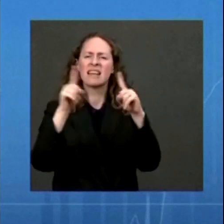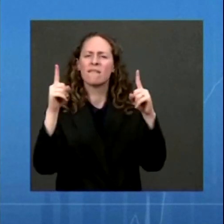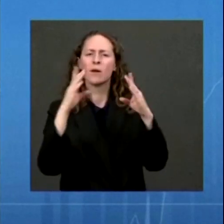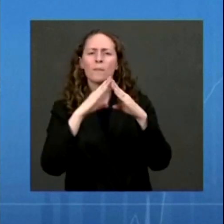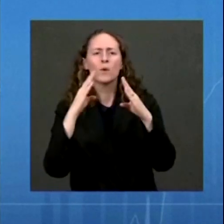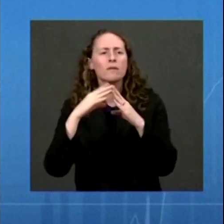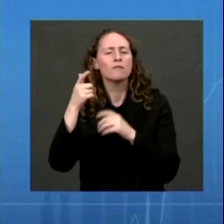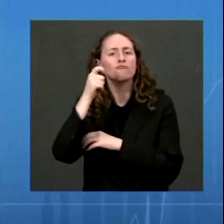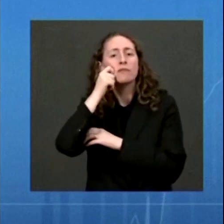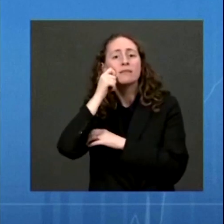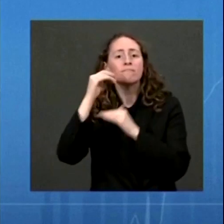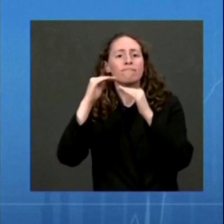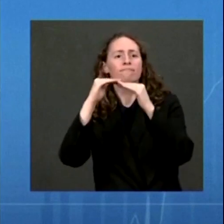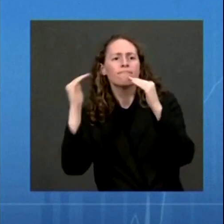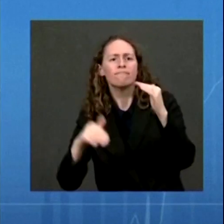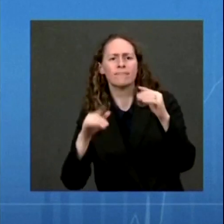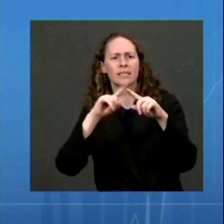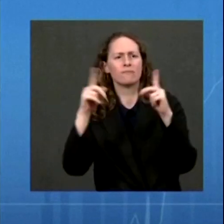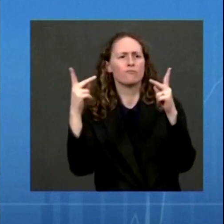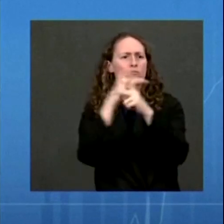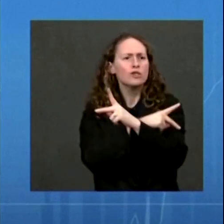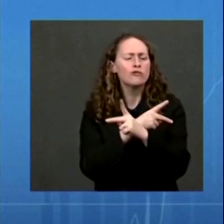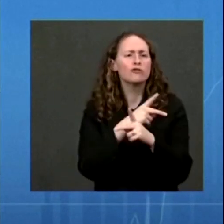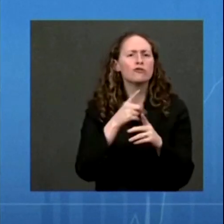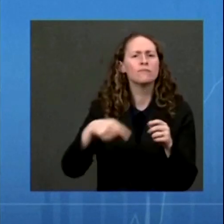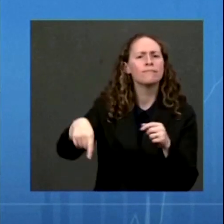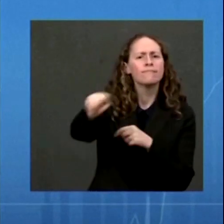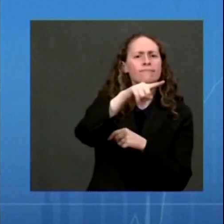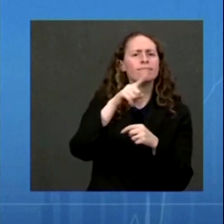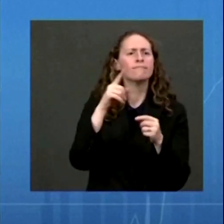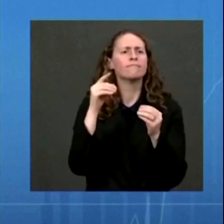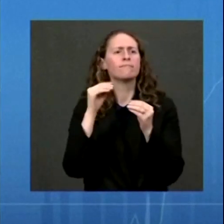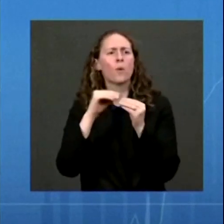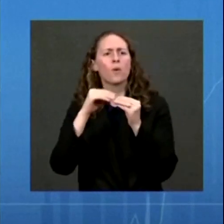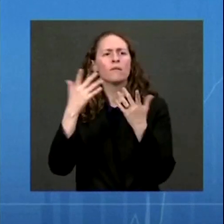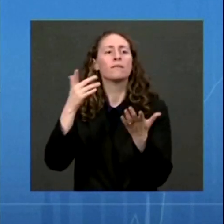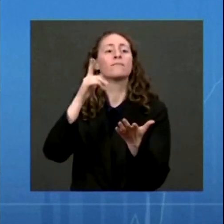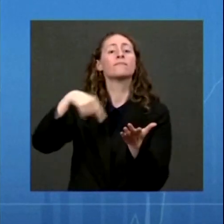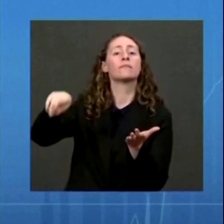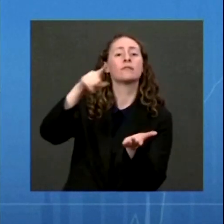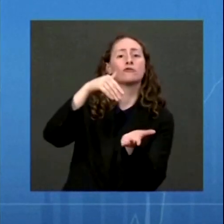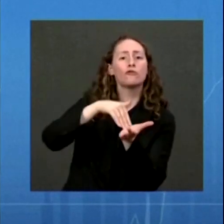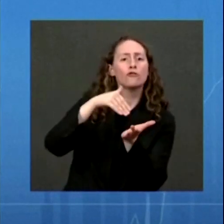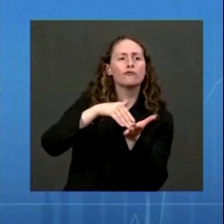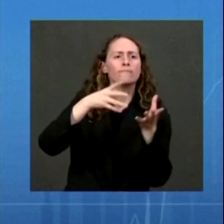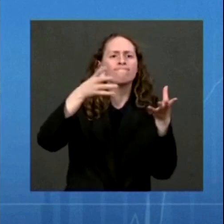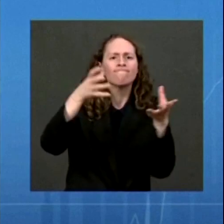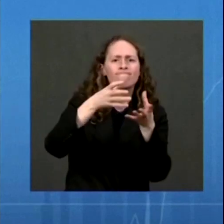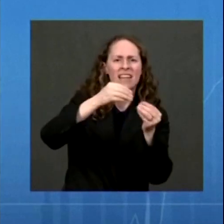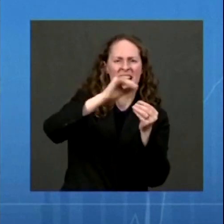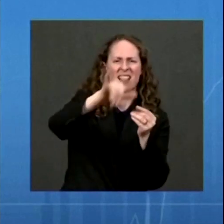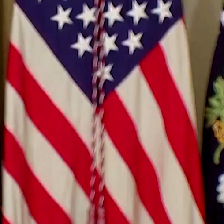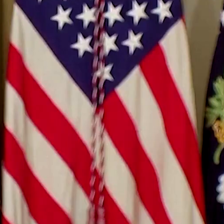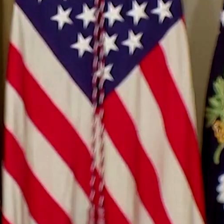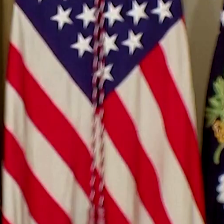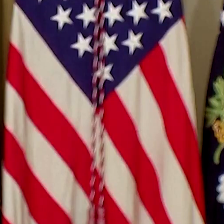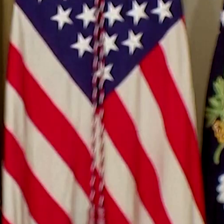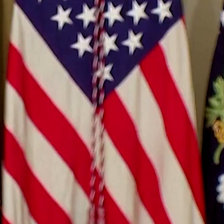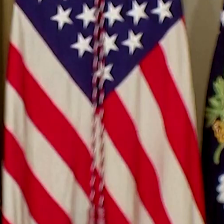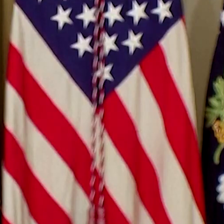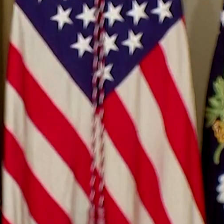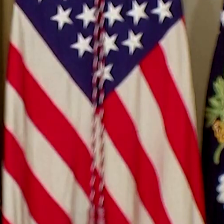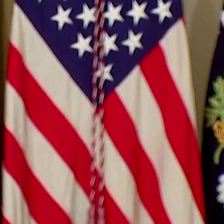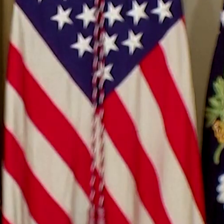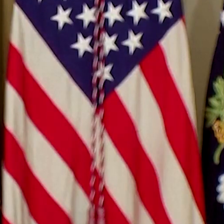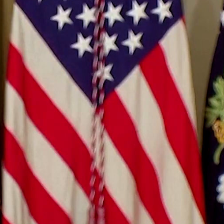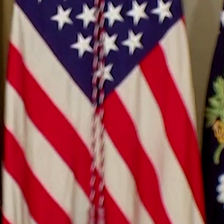workers, essential workers, and those in congregate settings come from communities that have already been hardest hit. Biden said